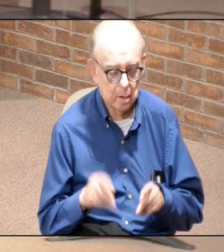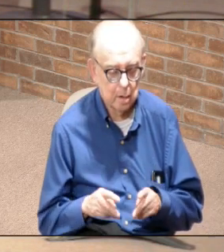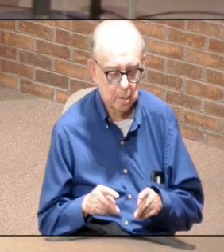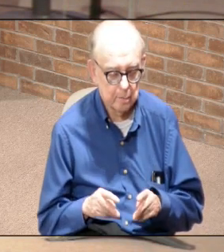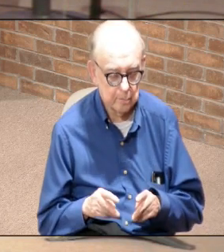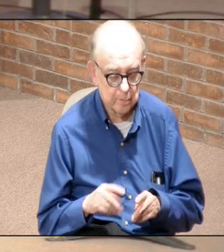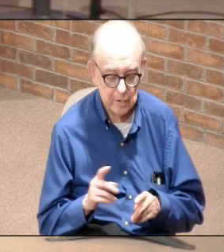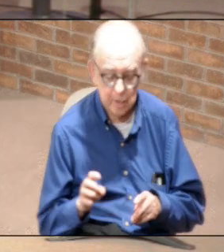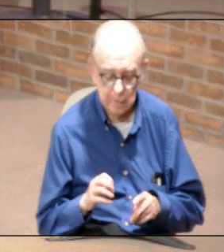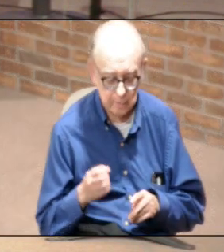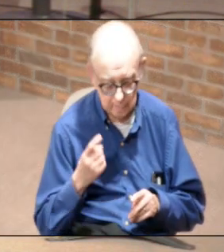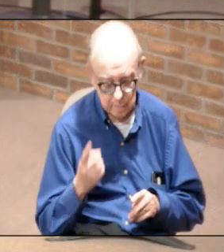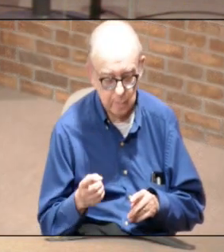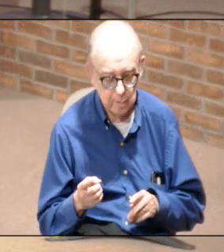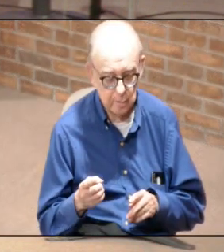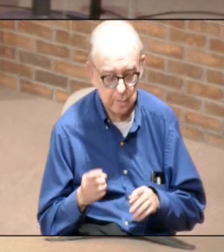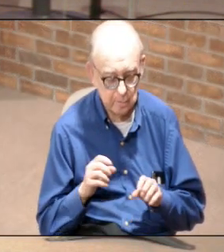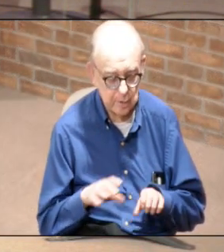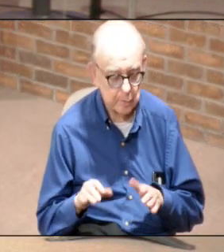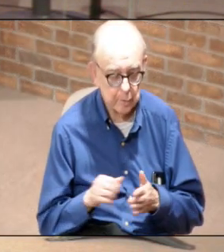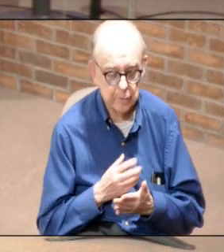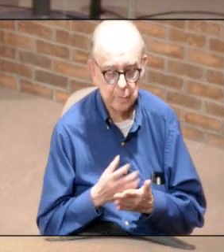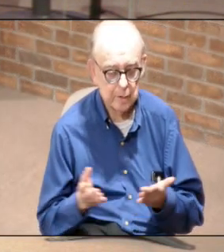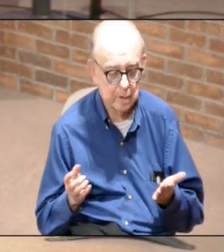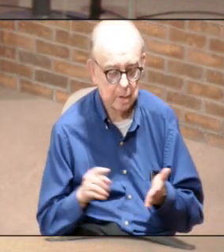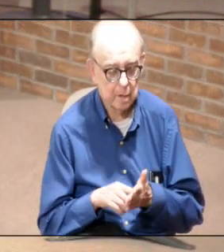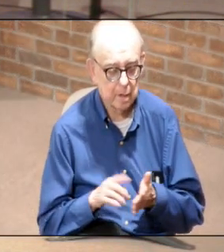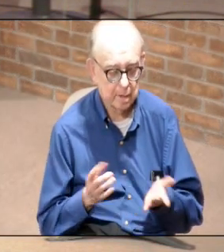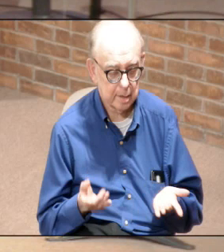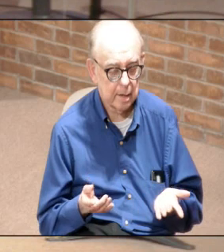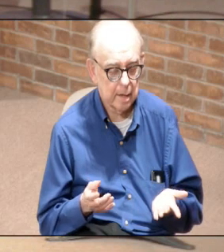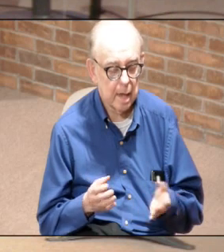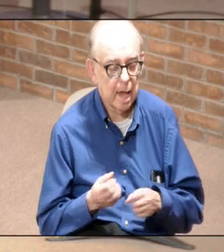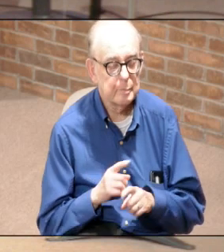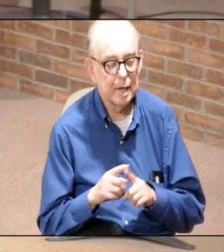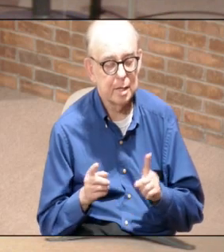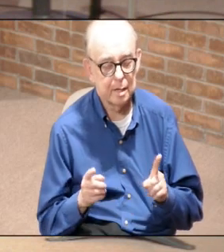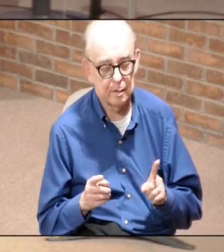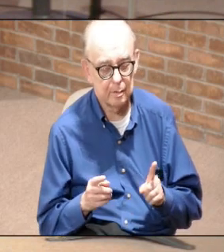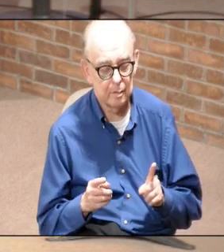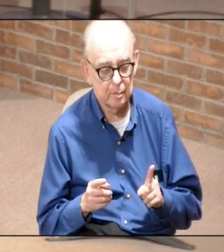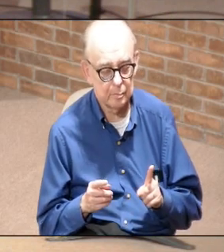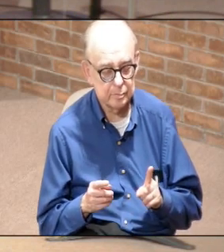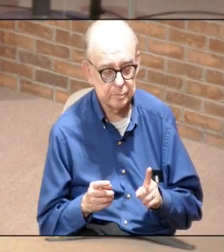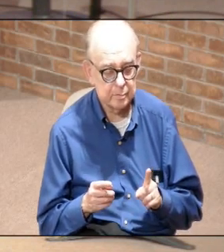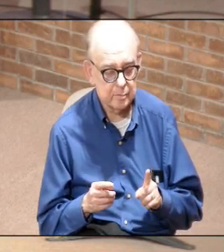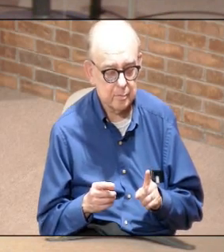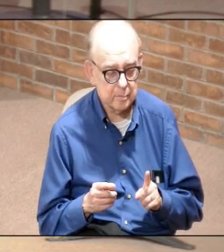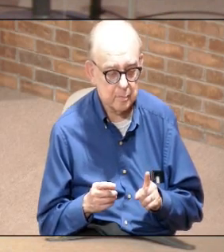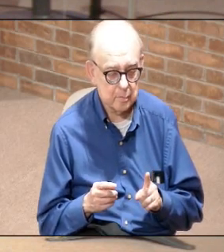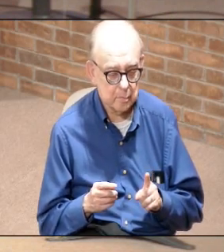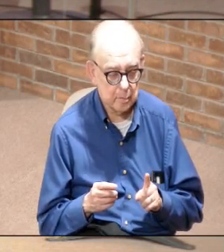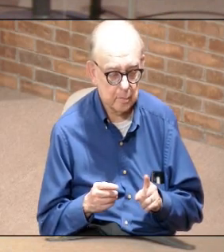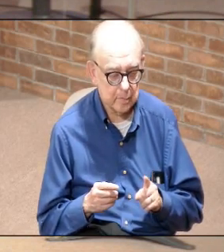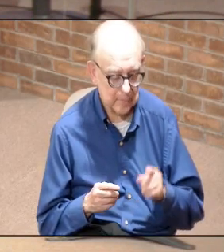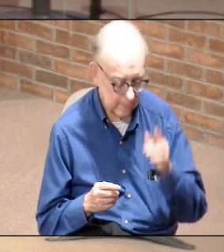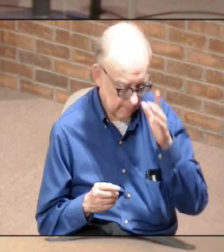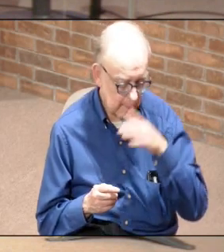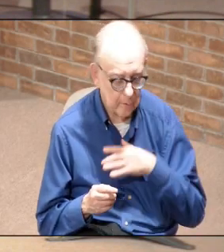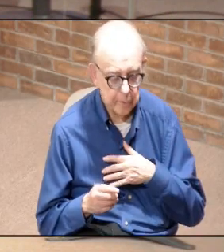ever dreamed that was able to do something, and he made a difference. And you know, he was a